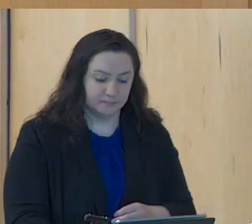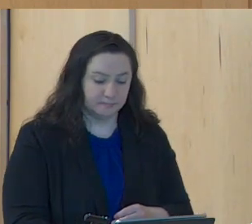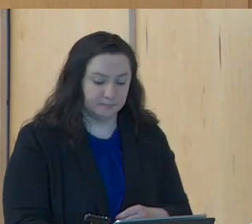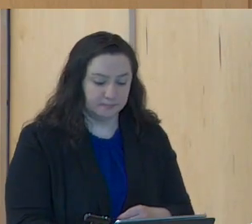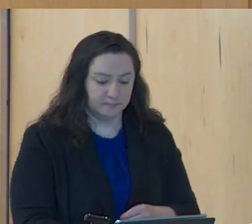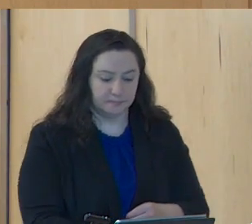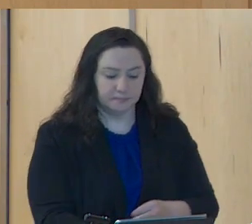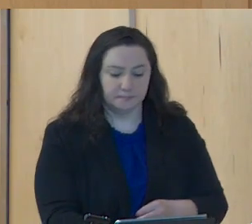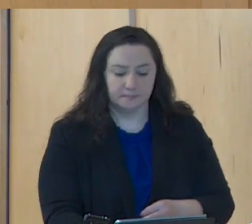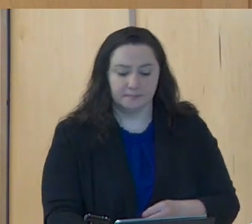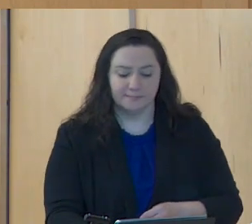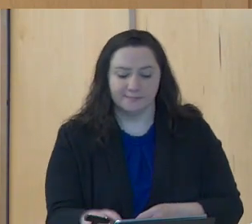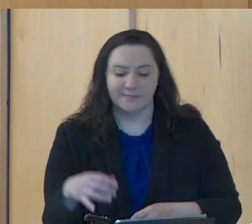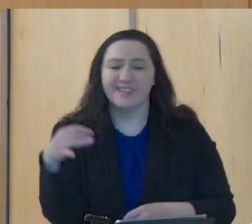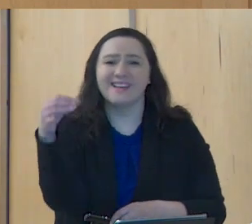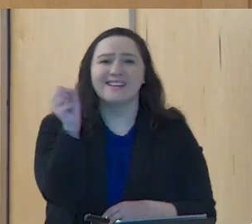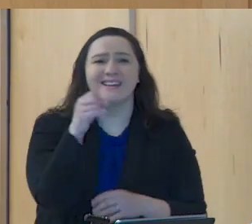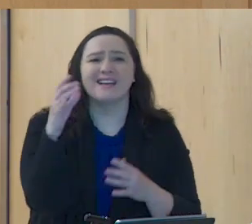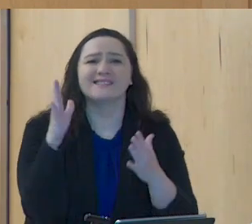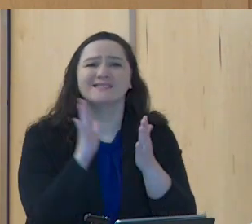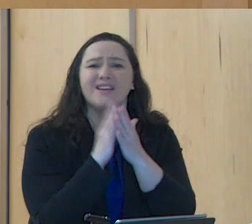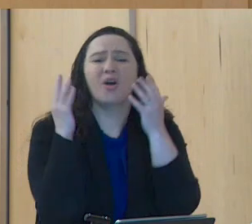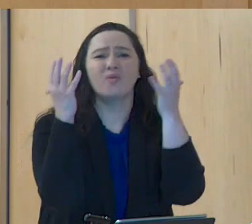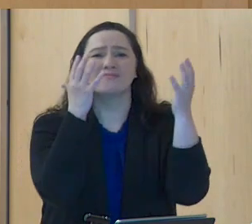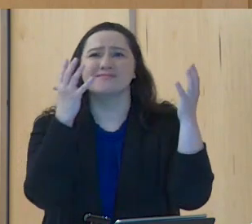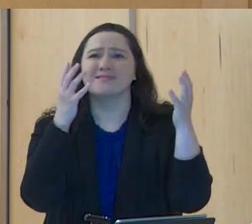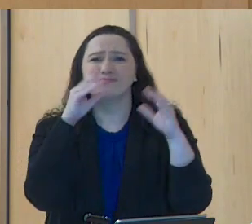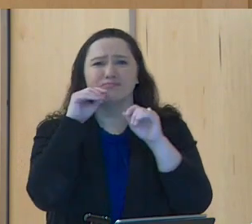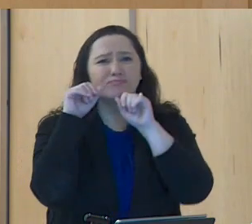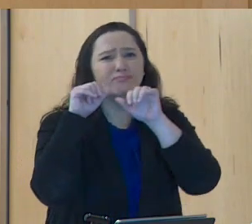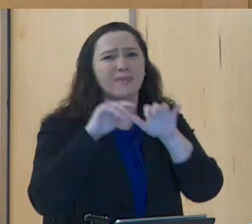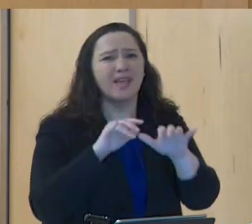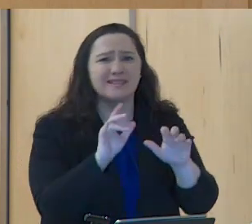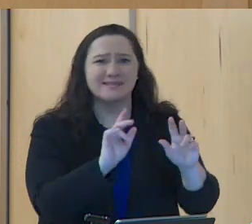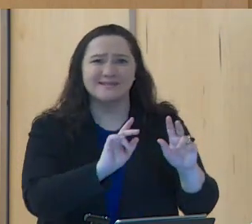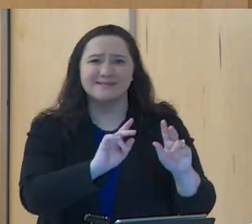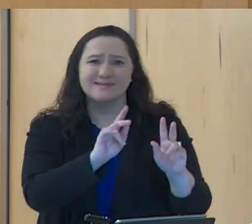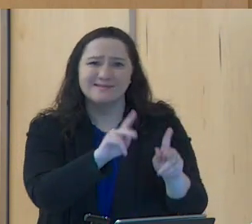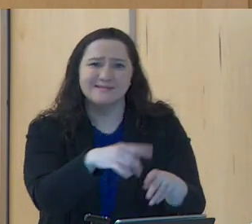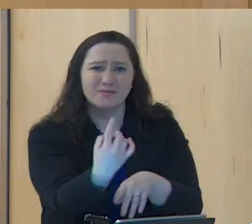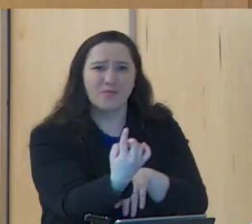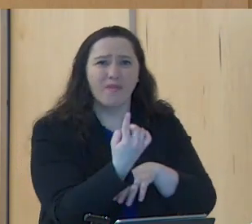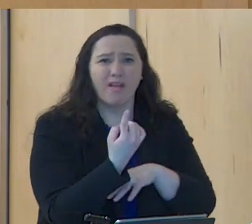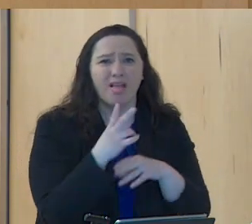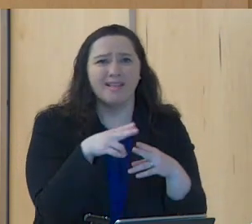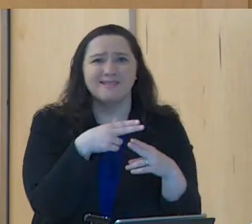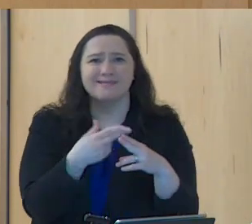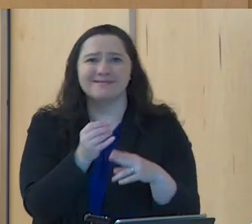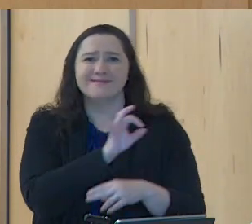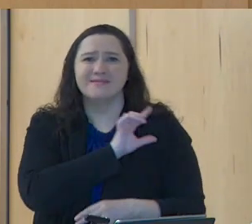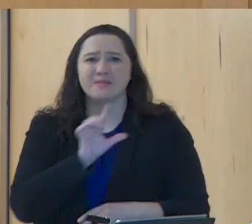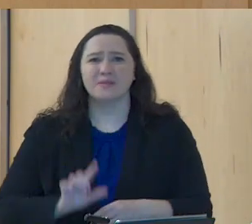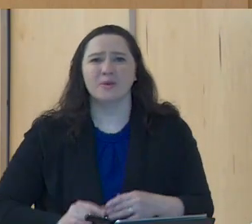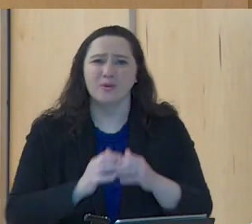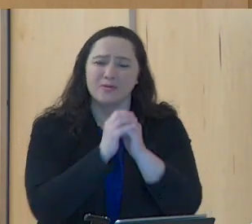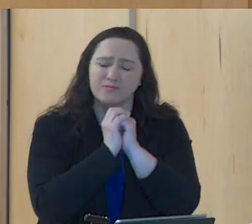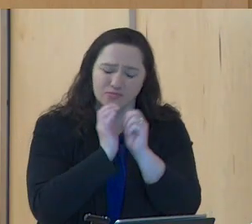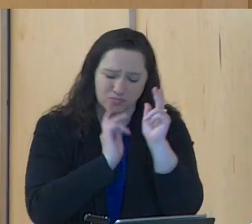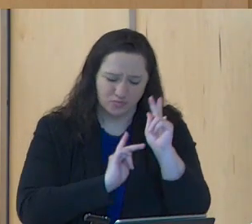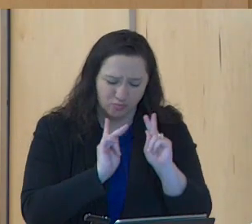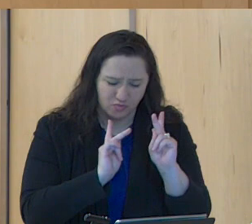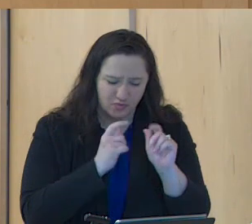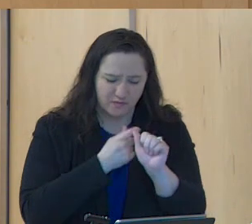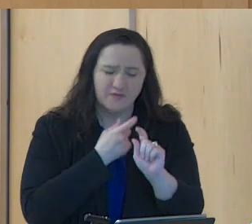Yes, Hosanna to the Son of David. Blessed is he who comes in the name of the Lord. Dear fellow worshipers of